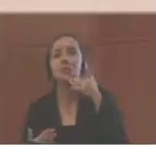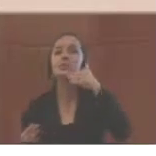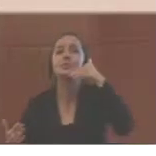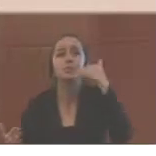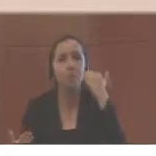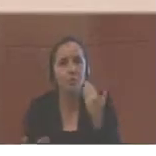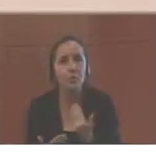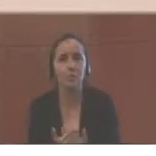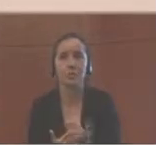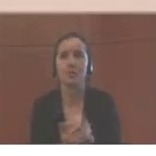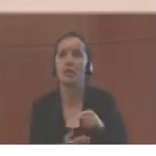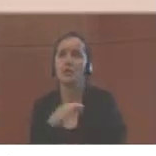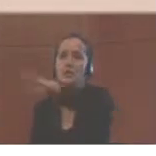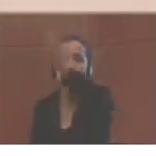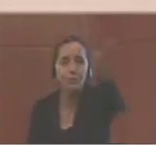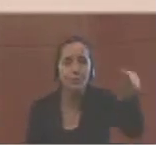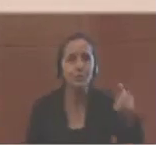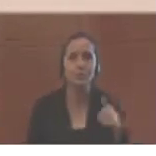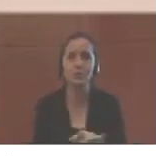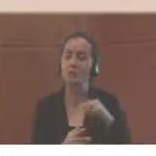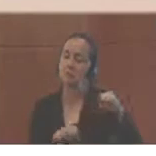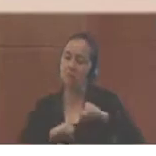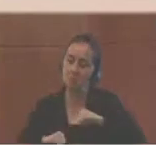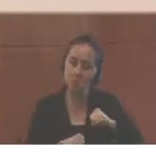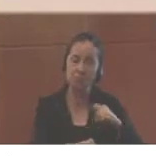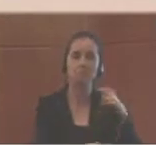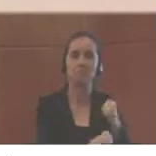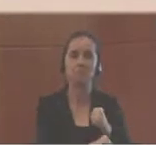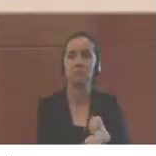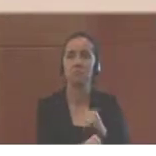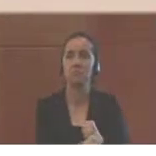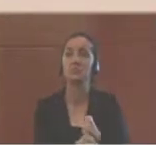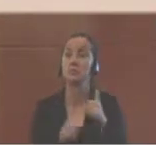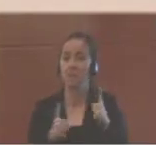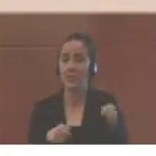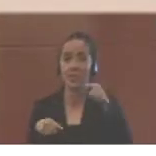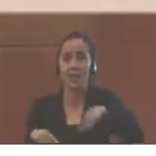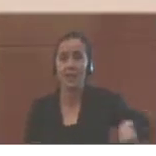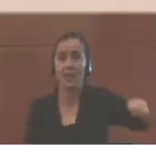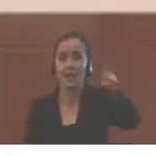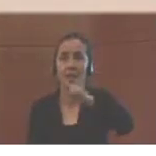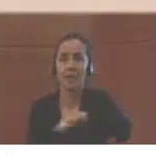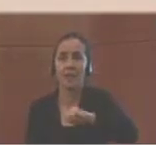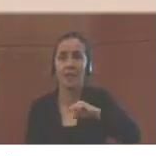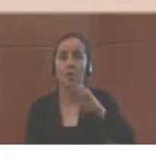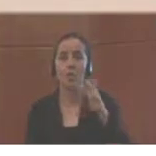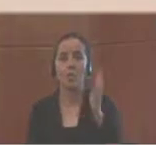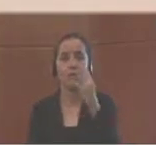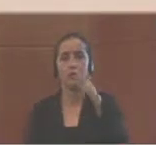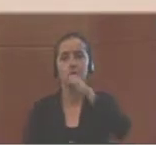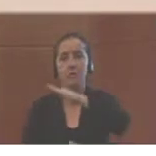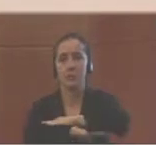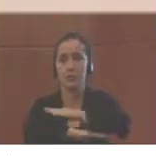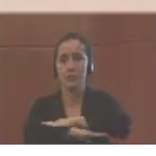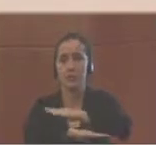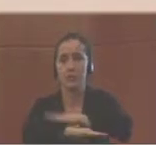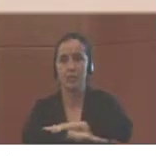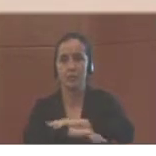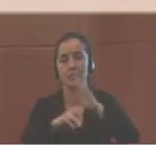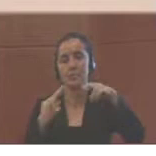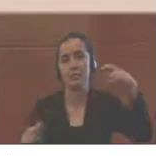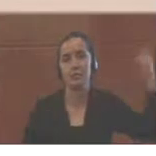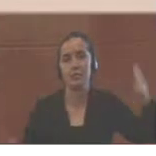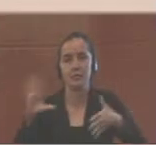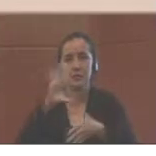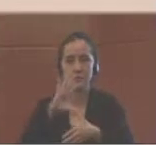would also like to thank all of you for the work that you have carried out in this meeting of